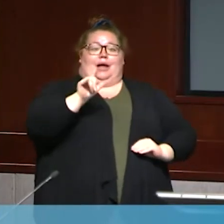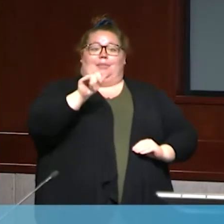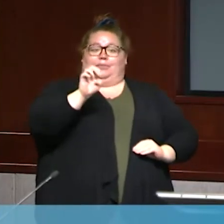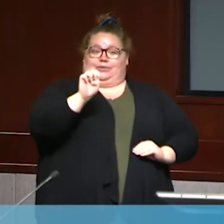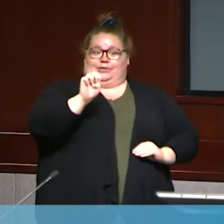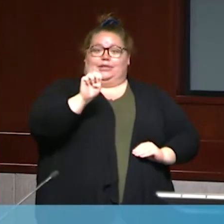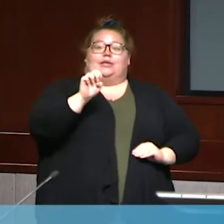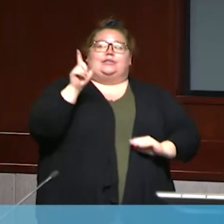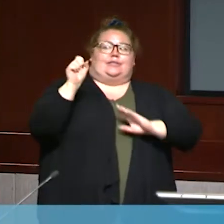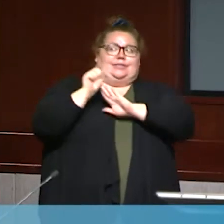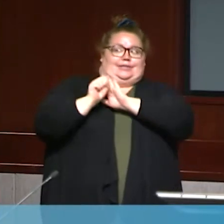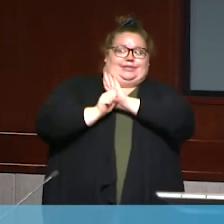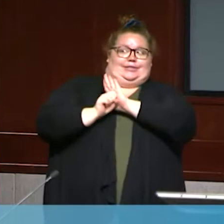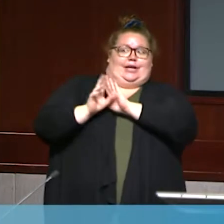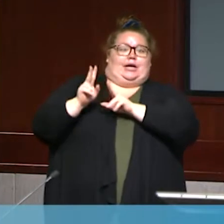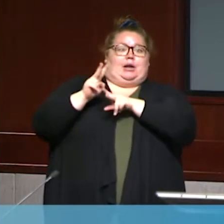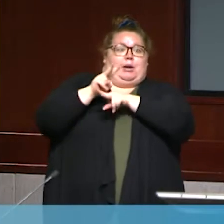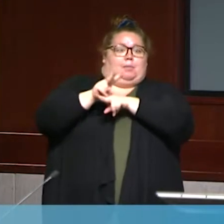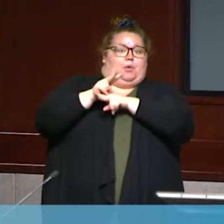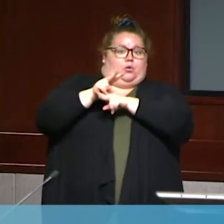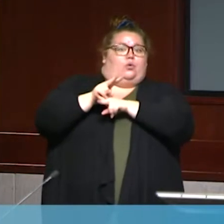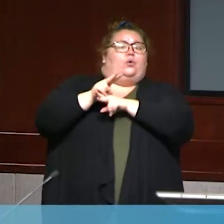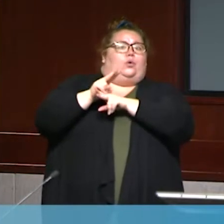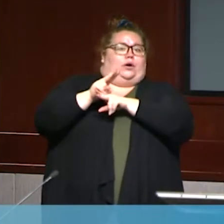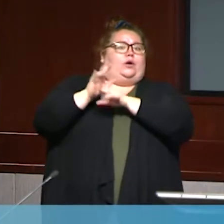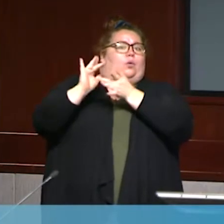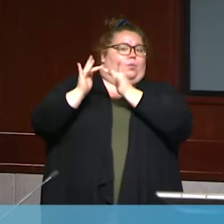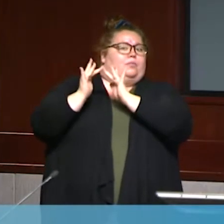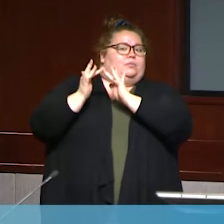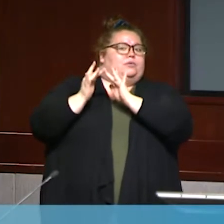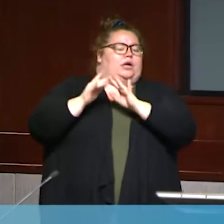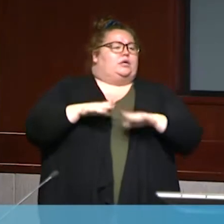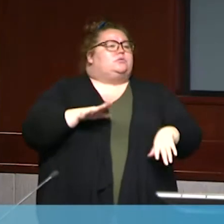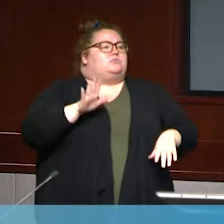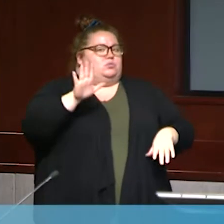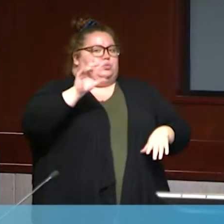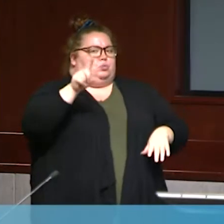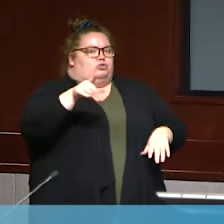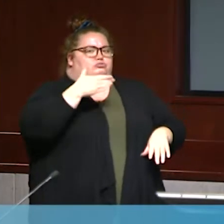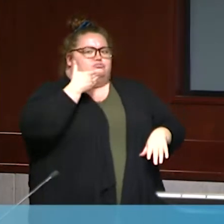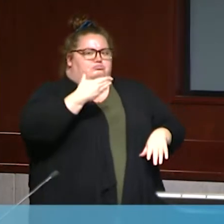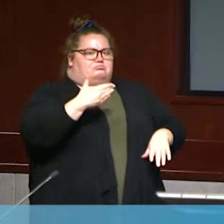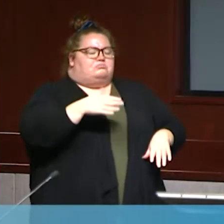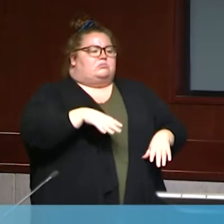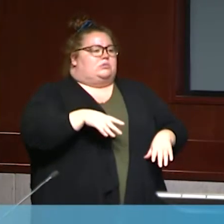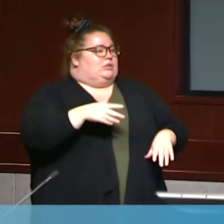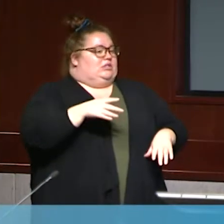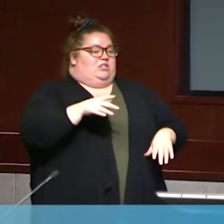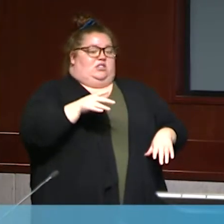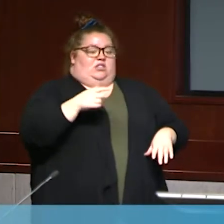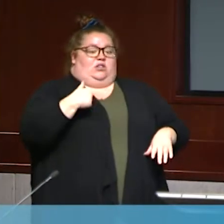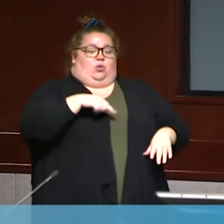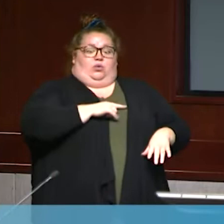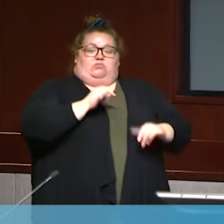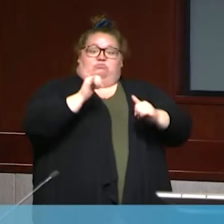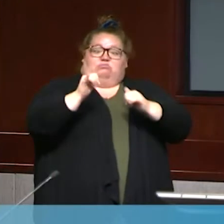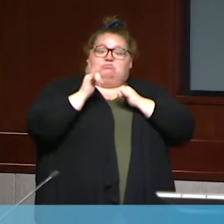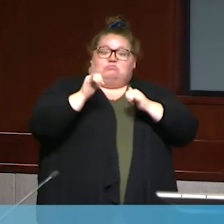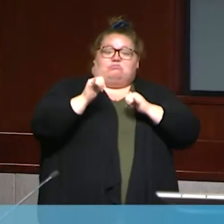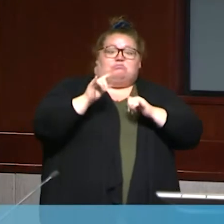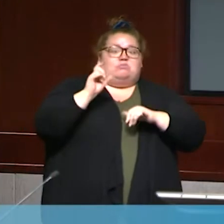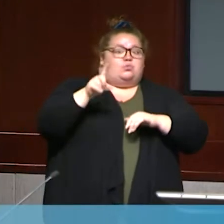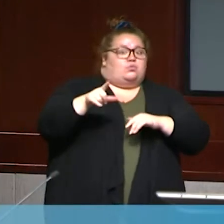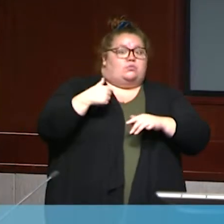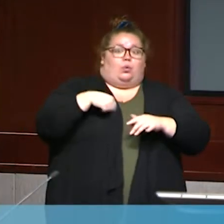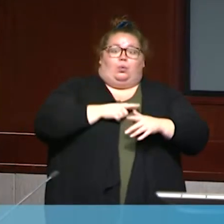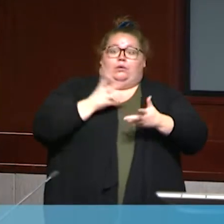monitoring website. And your question is a good question, and it's the same questions that we have. I've been talking to the